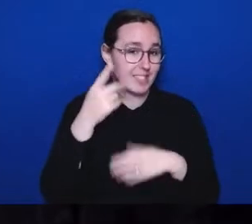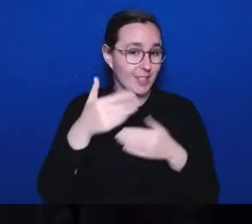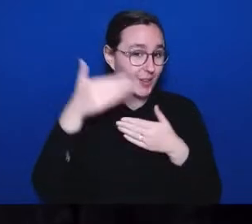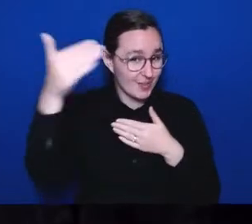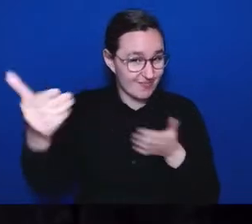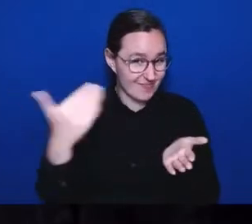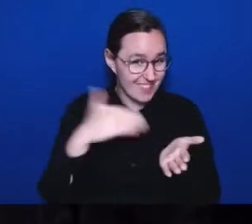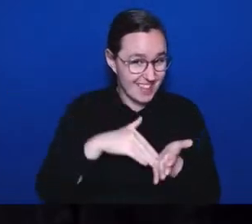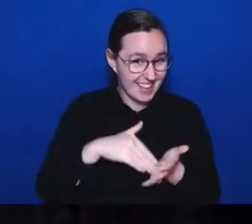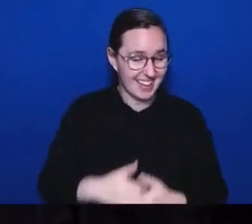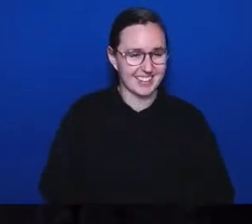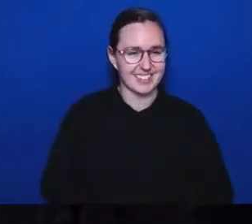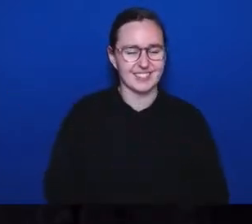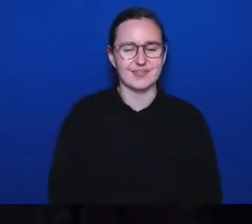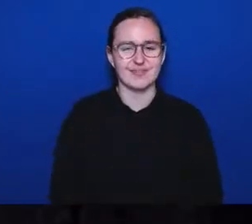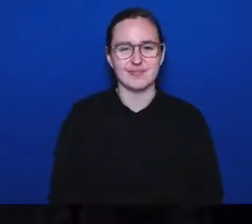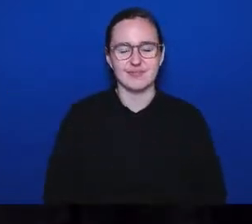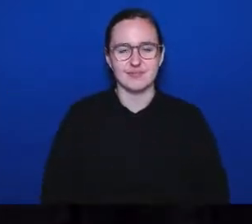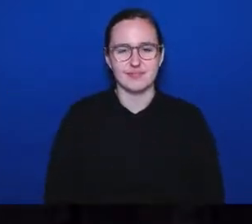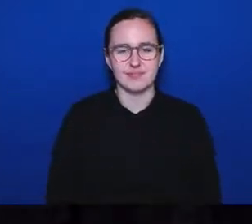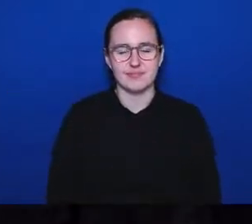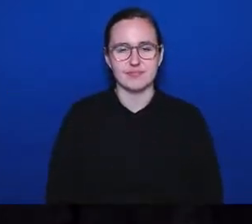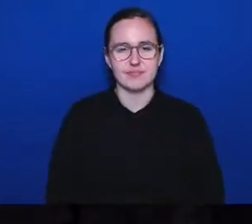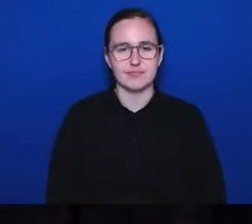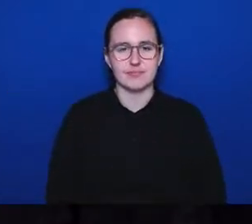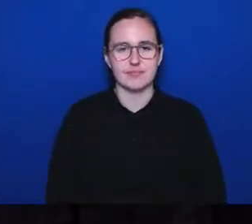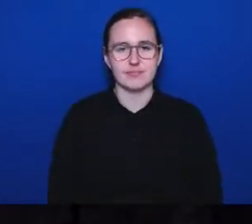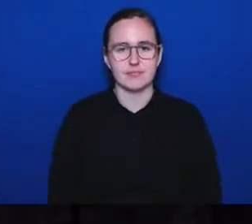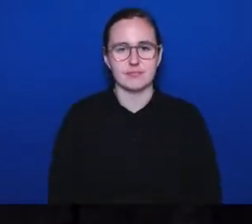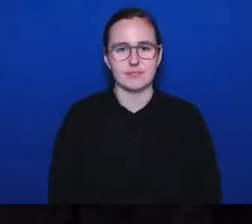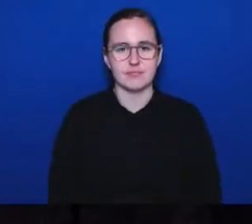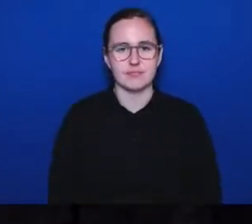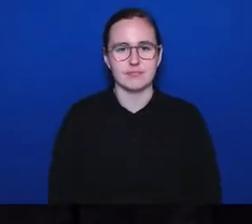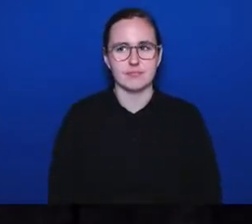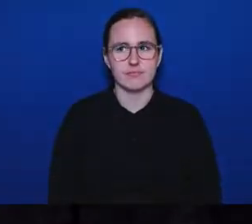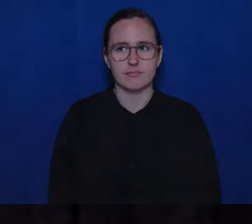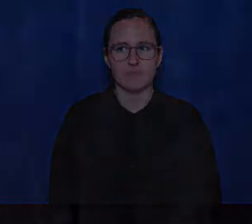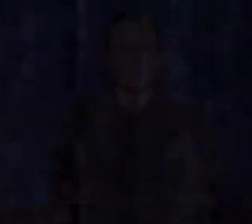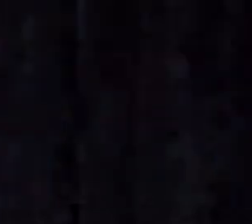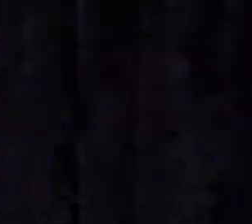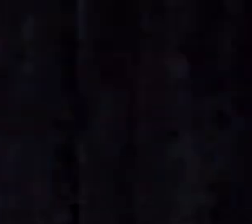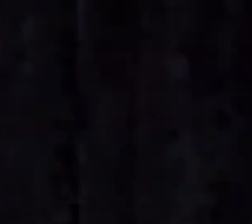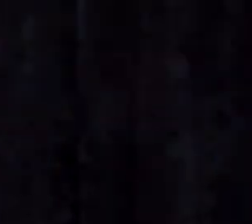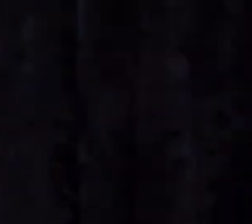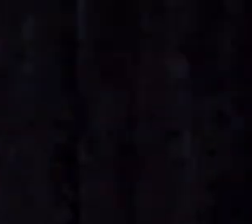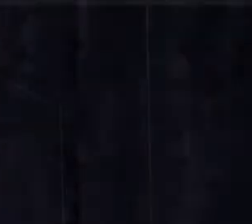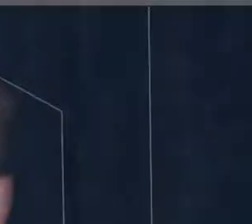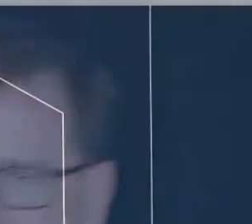Can you take a picture? We'll take a picture. Why don't we do that?